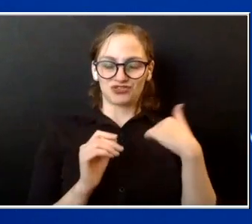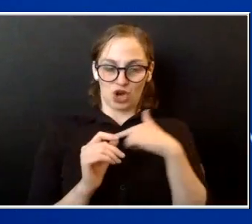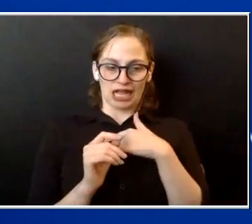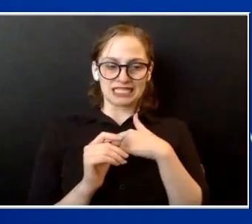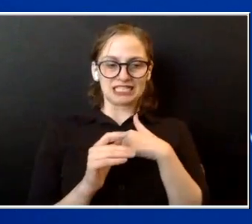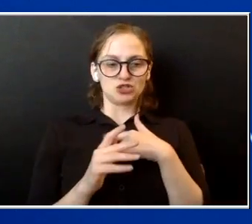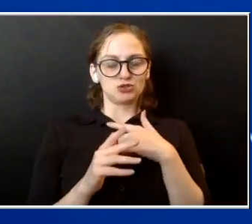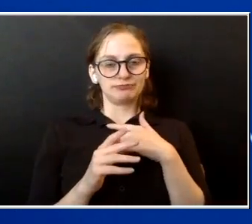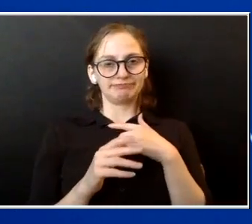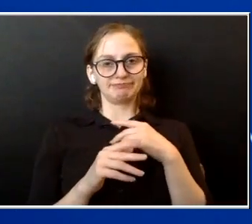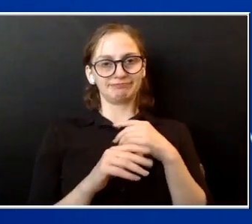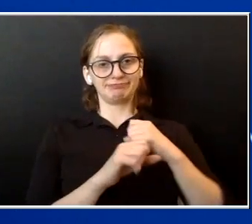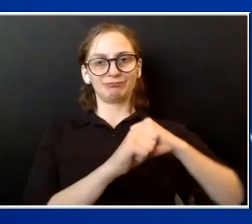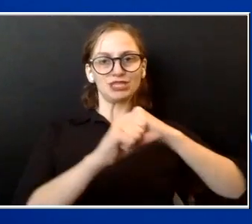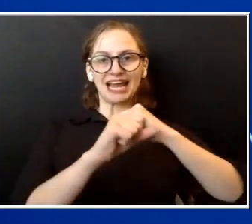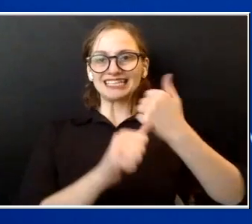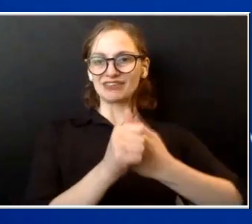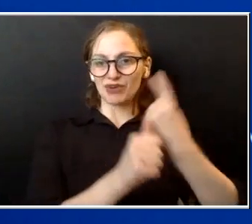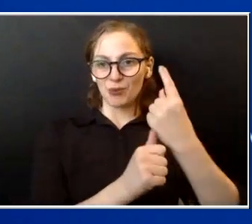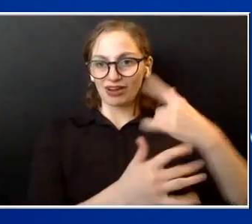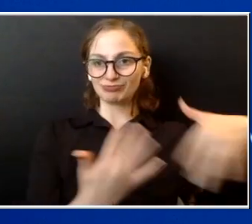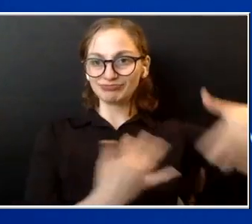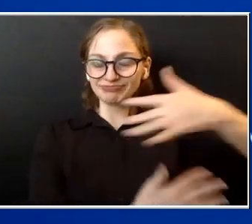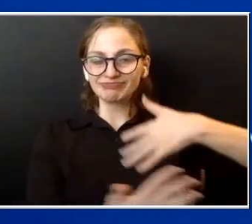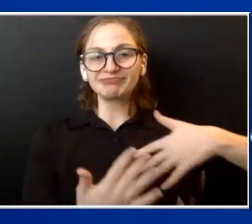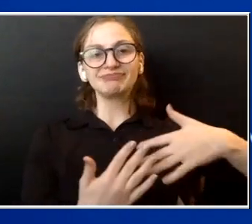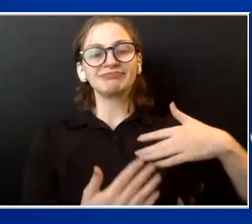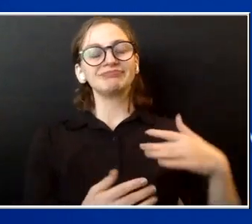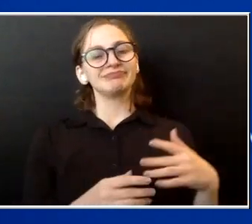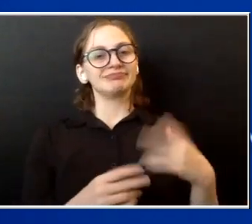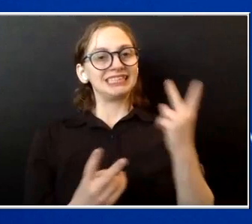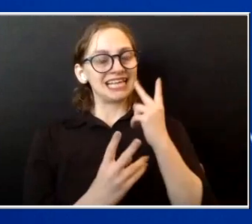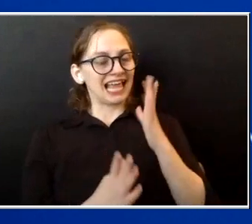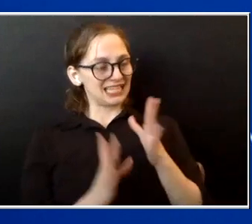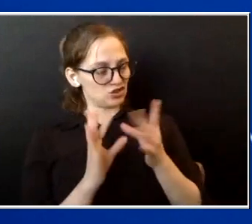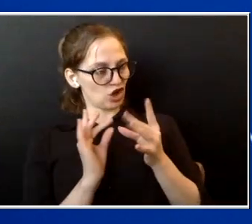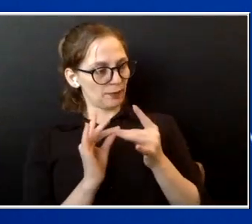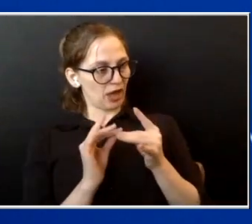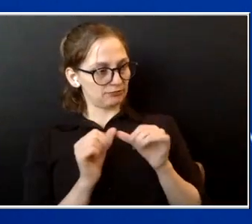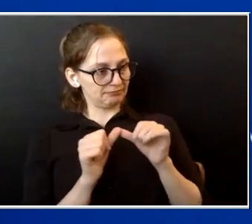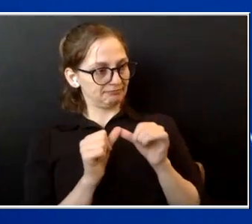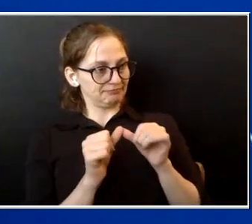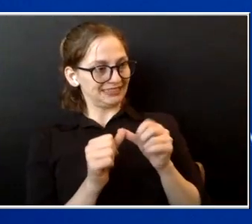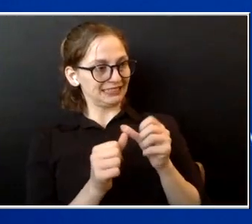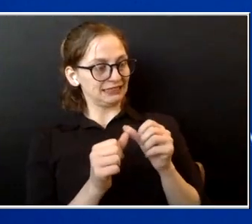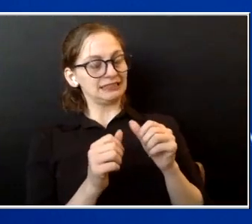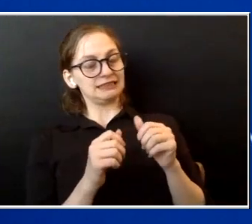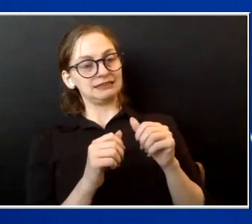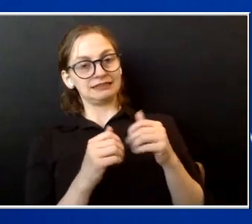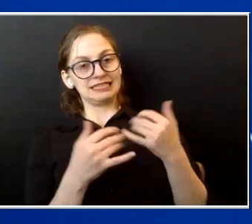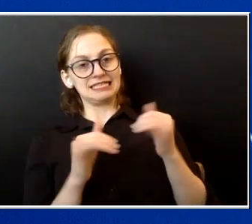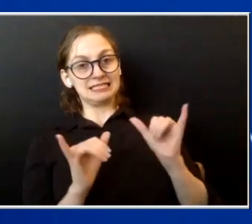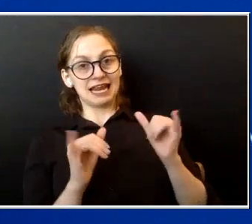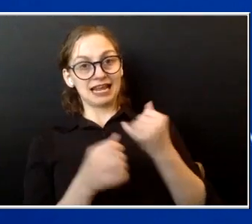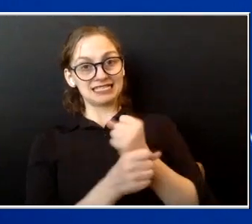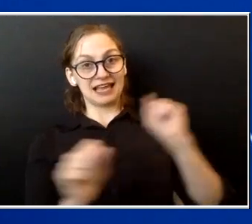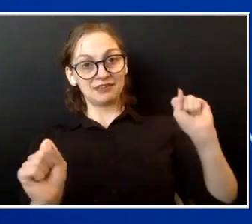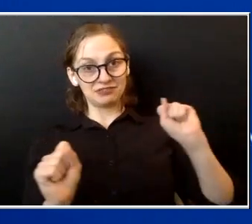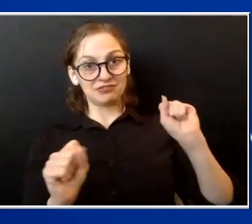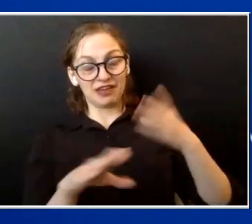about doing everything they can to continue to be safe before the procedure, but of course after the procedure. This goes the same